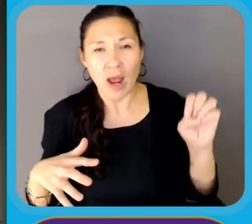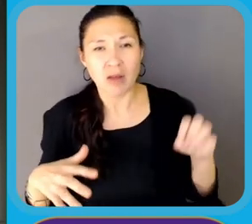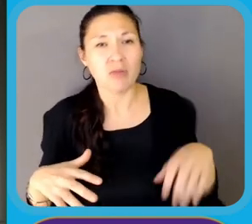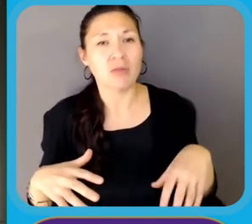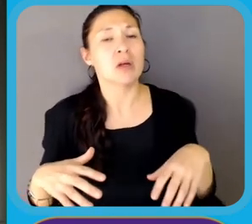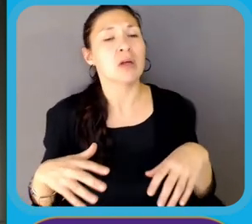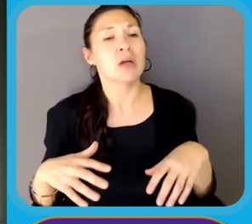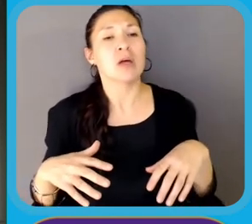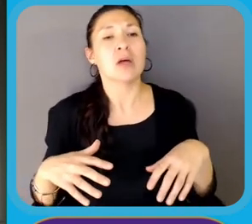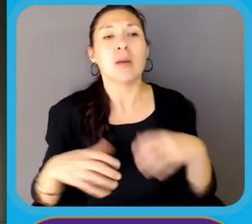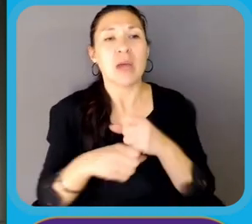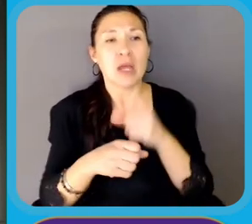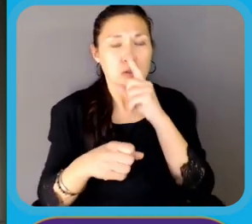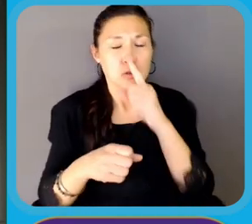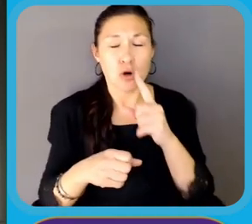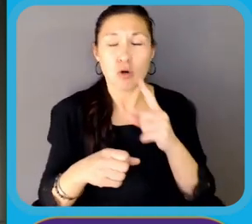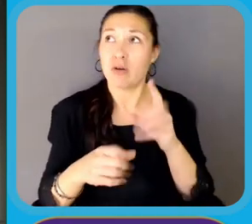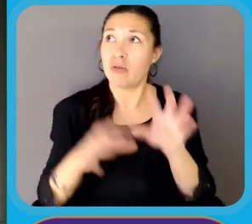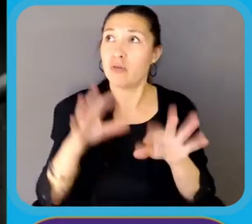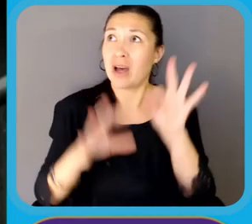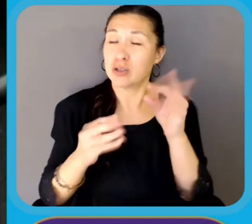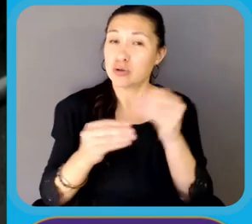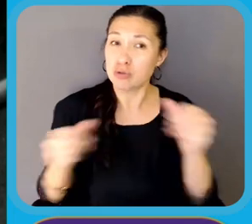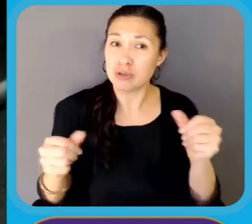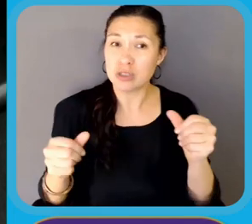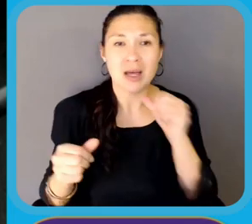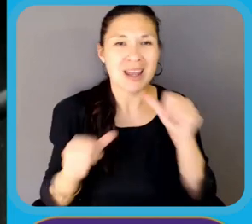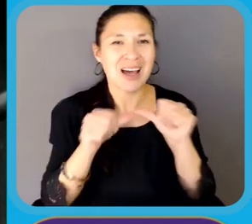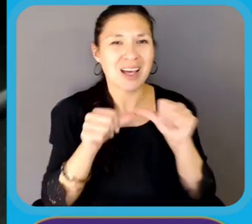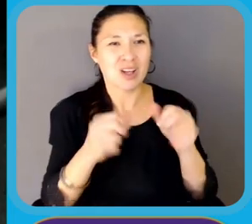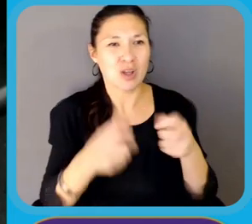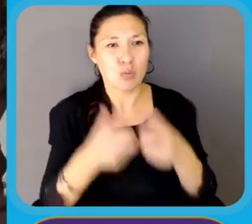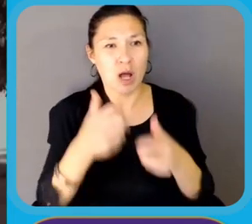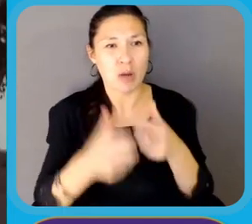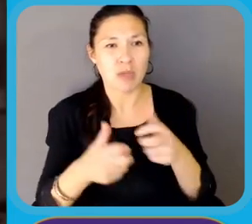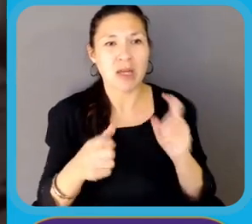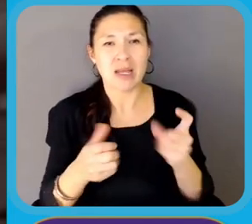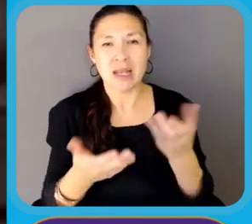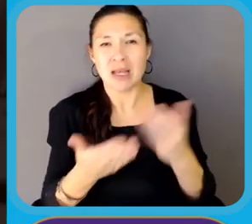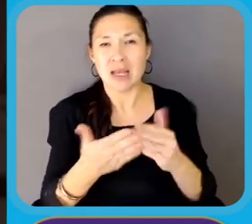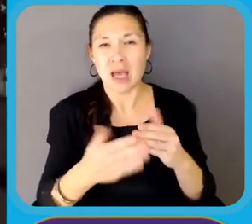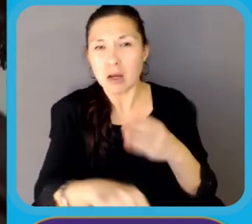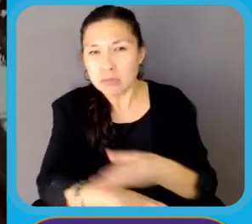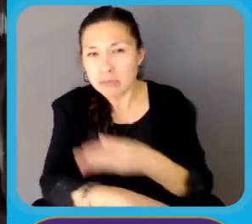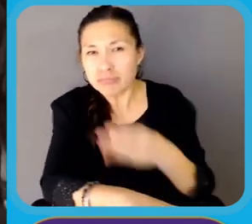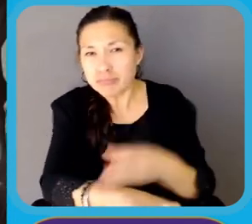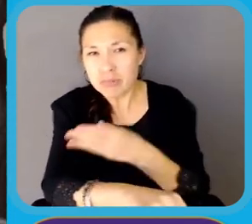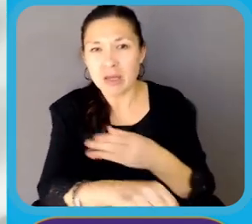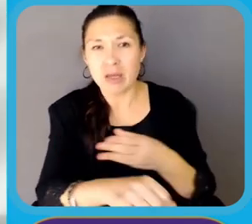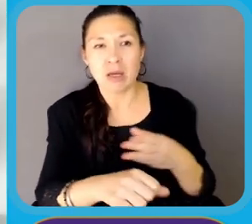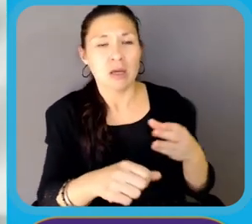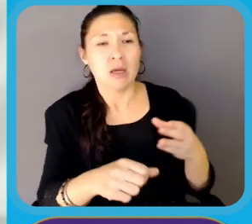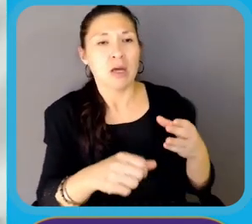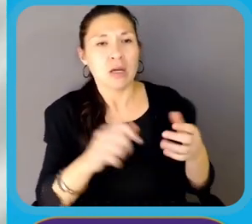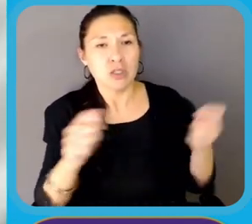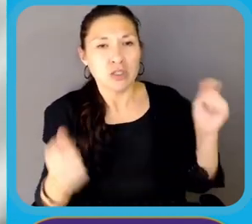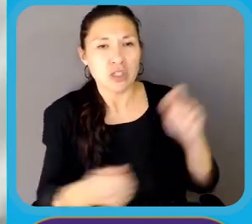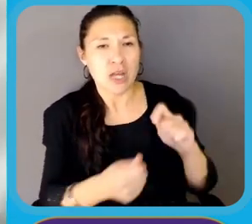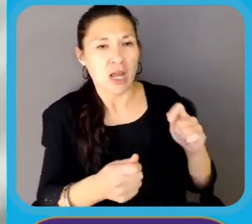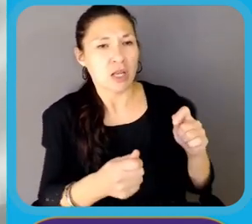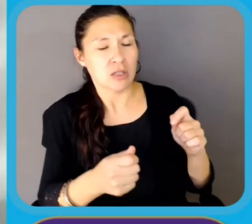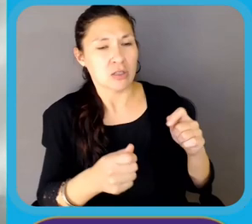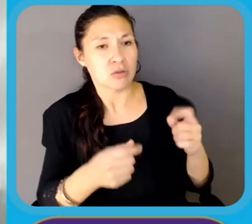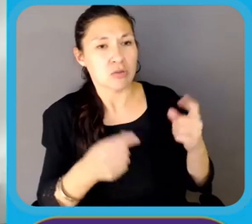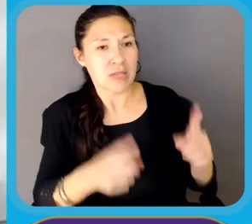we need to do more. Right now is our moment to rebuild. Rebuild from COVID, from the vestiges of racism, and from the devastation of